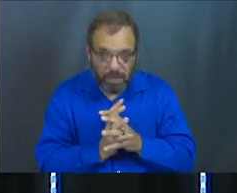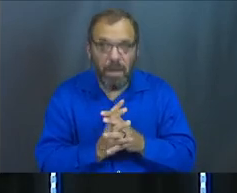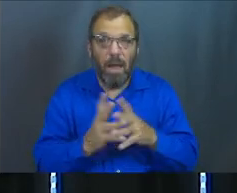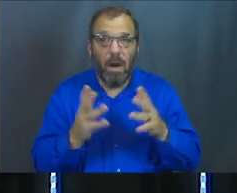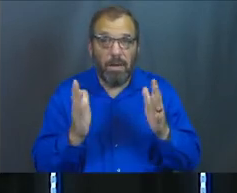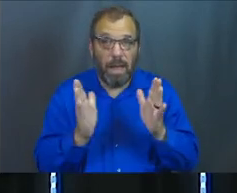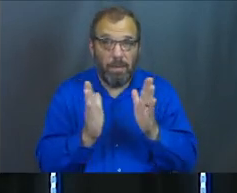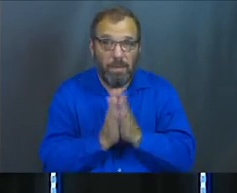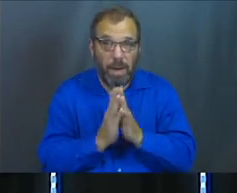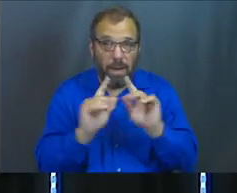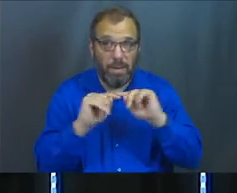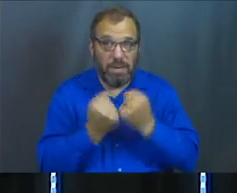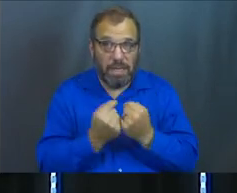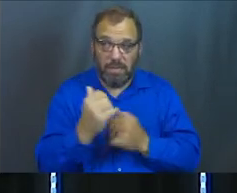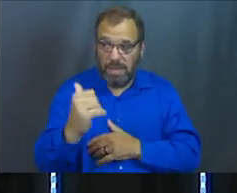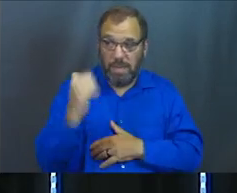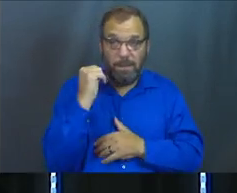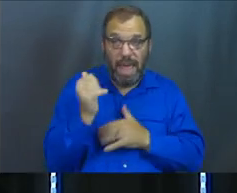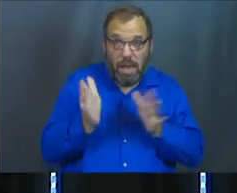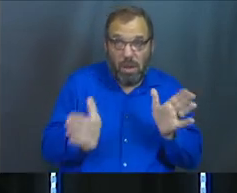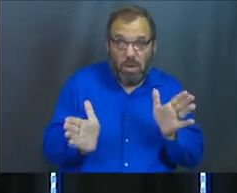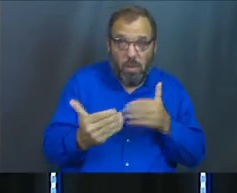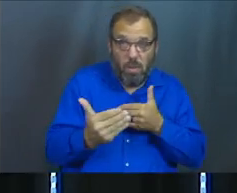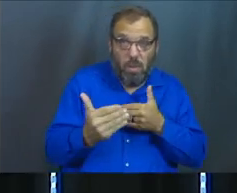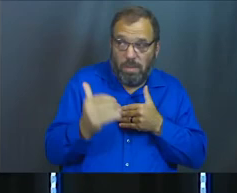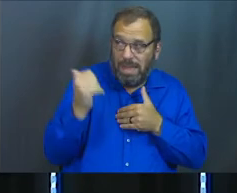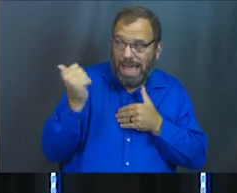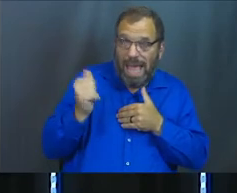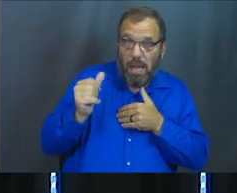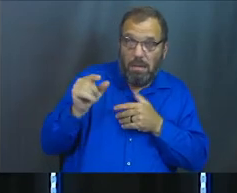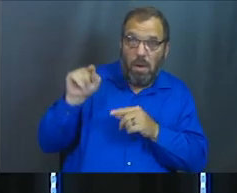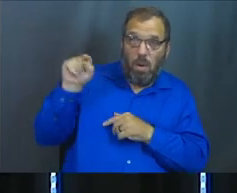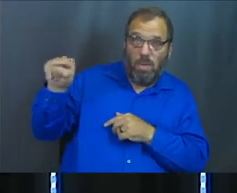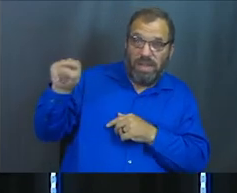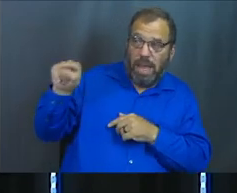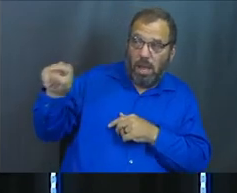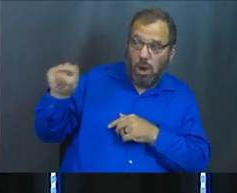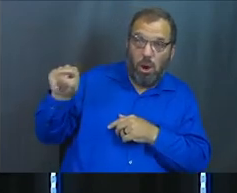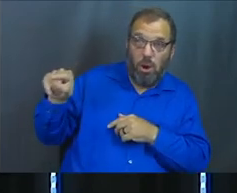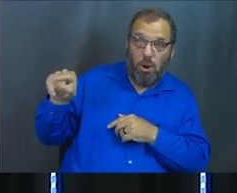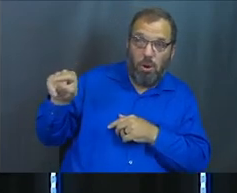We've got prayer teams that are going to be in the back of the room, specifically that corner in the back of the room.